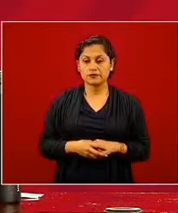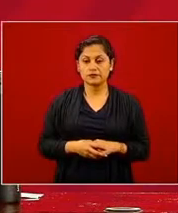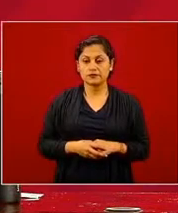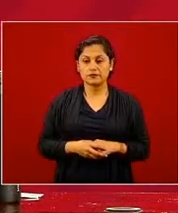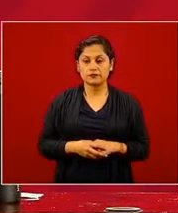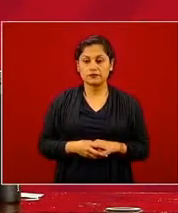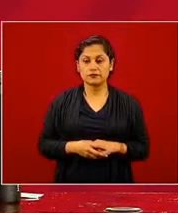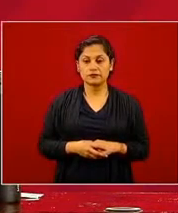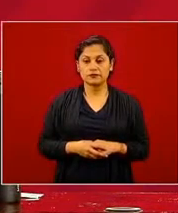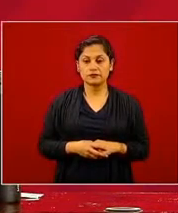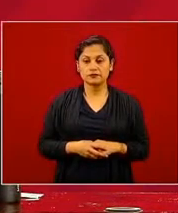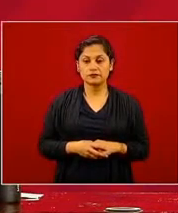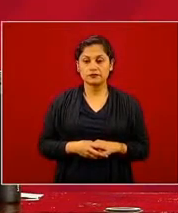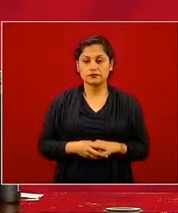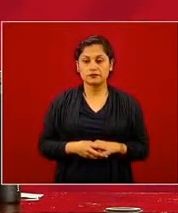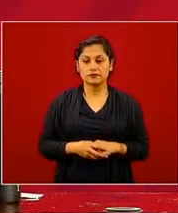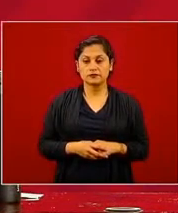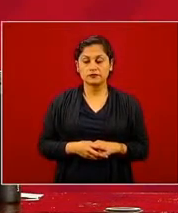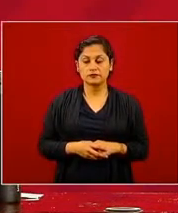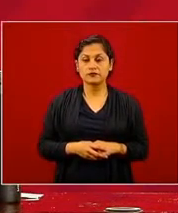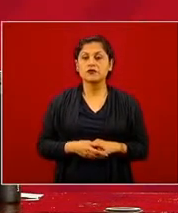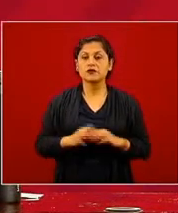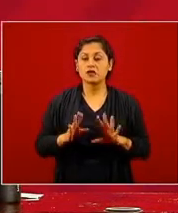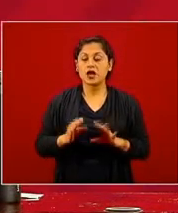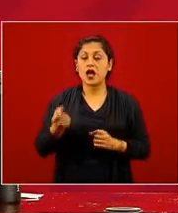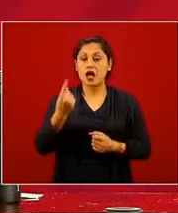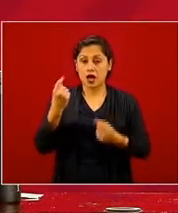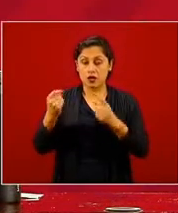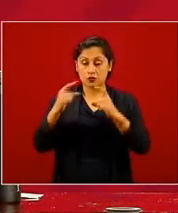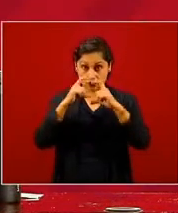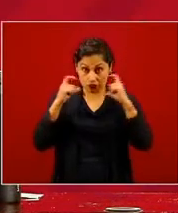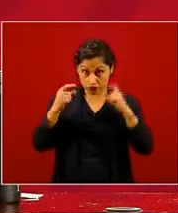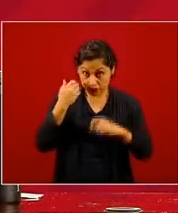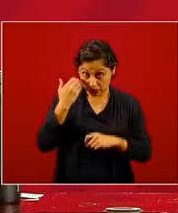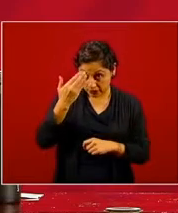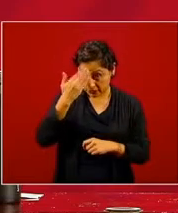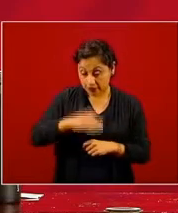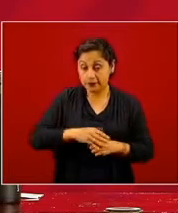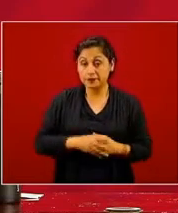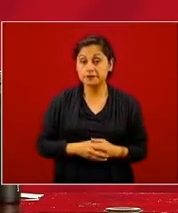So how do you wear? How do you put it on? You want to see how you put it on? Well,